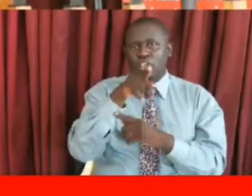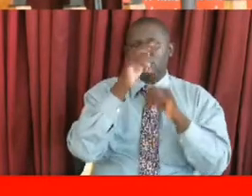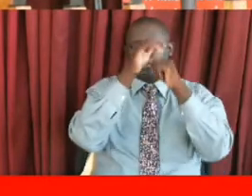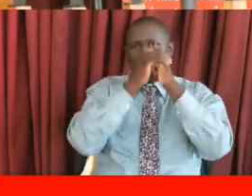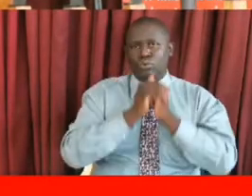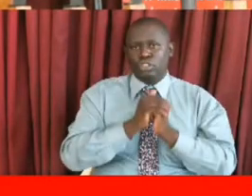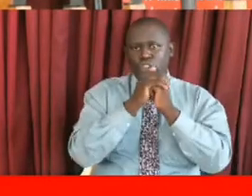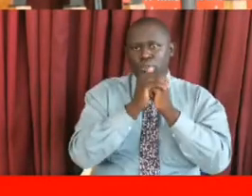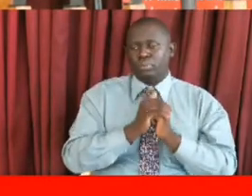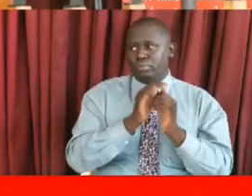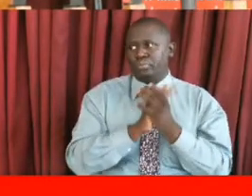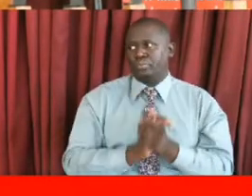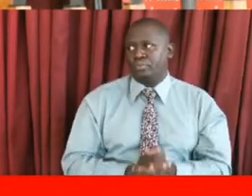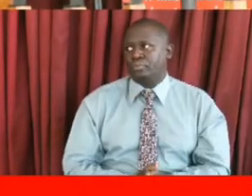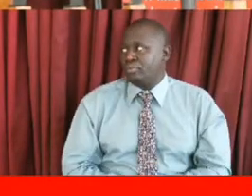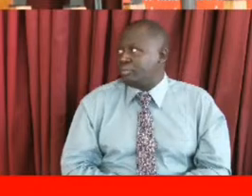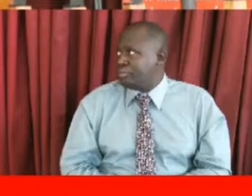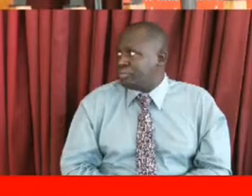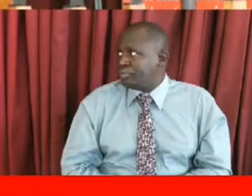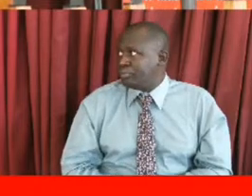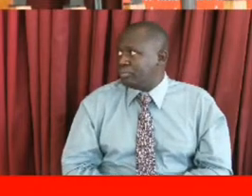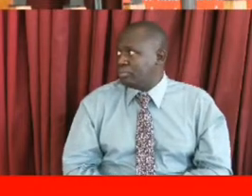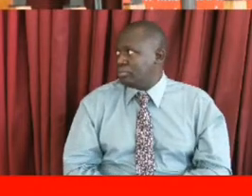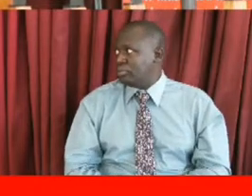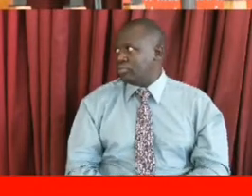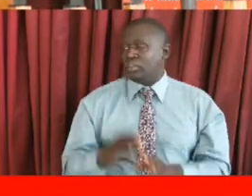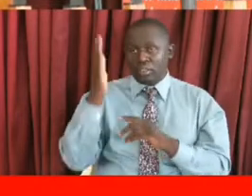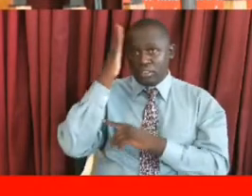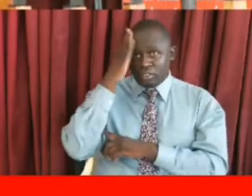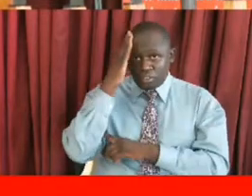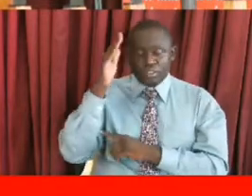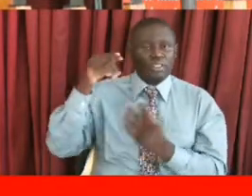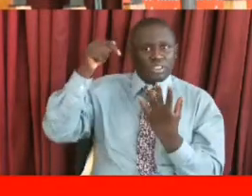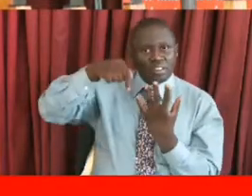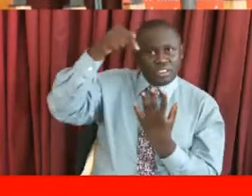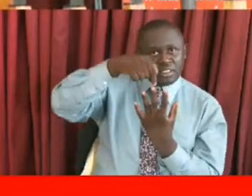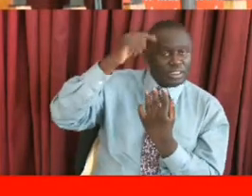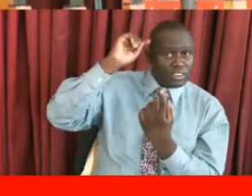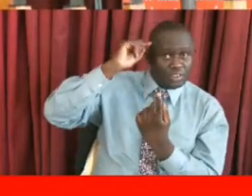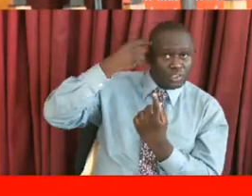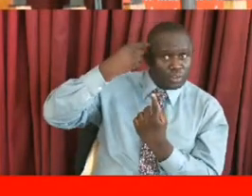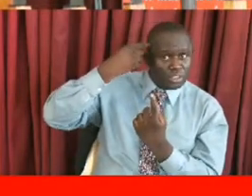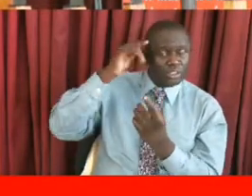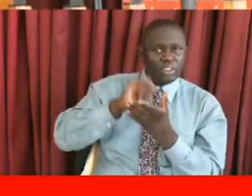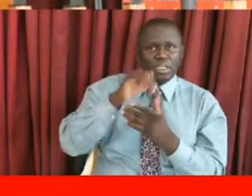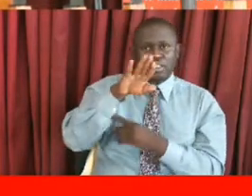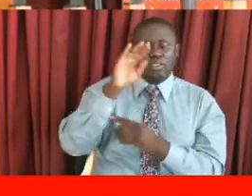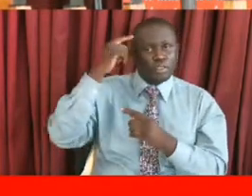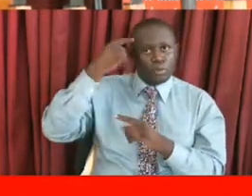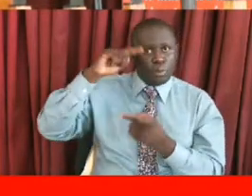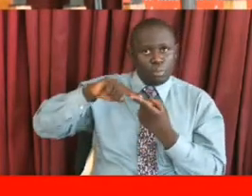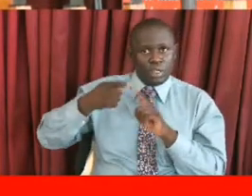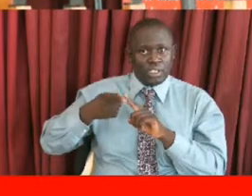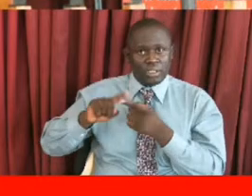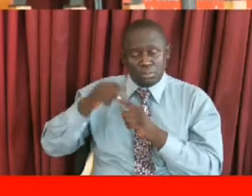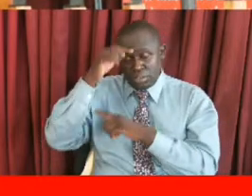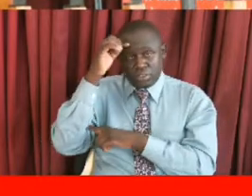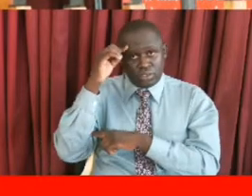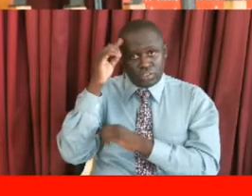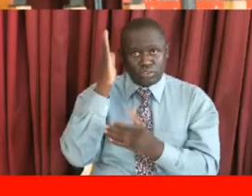worship amen he knows every thought that's in your mind because